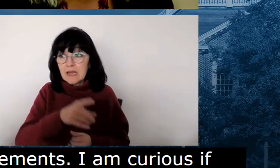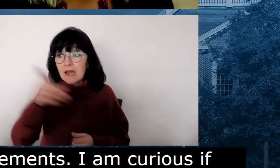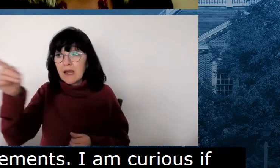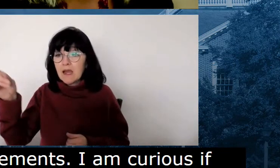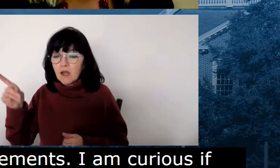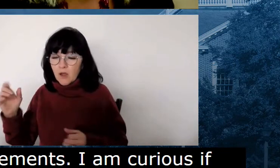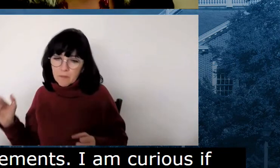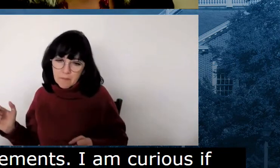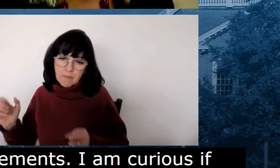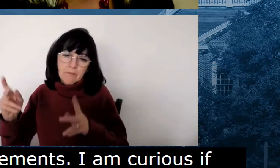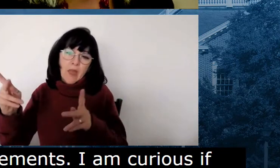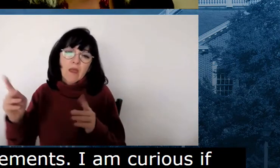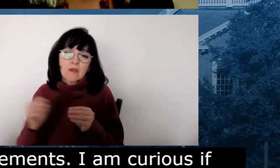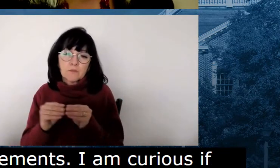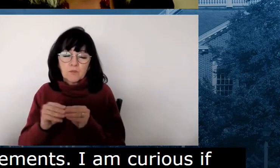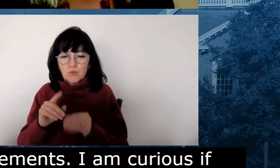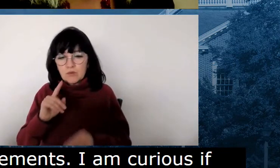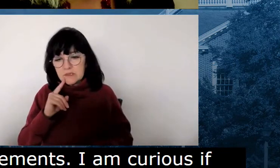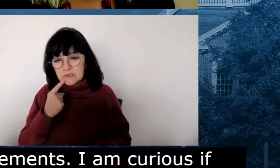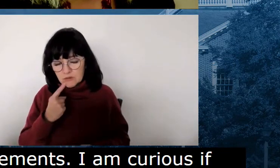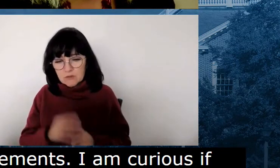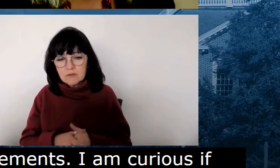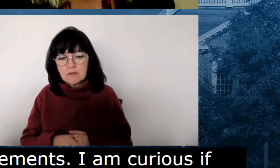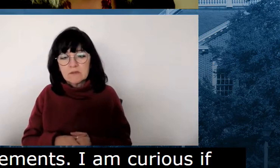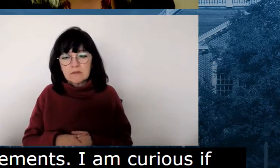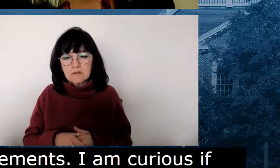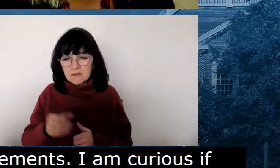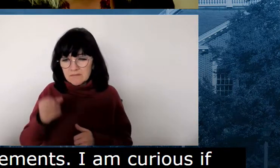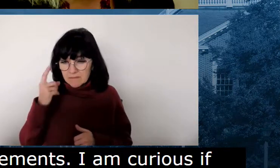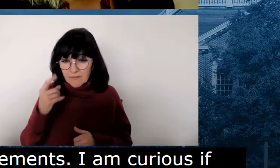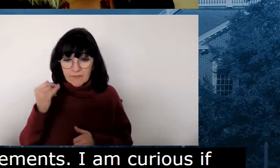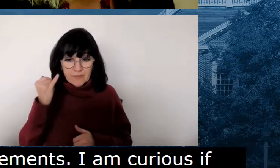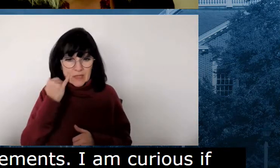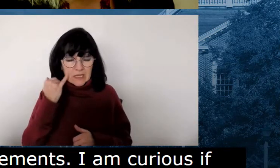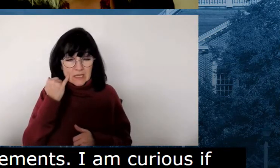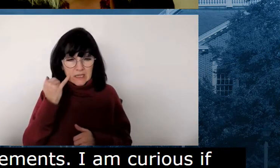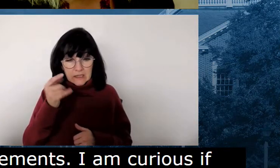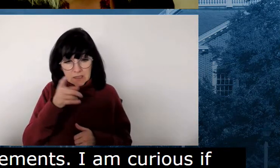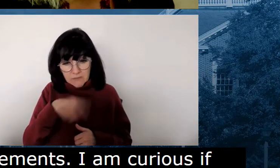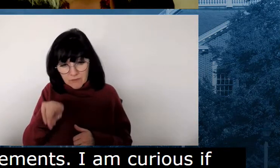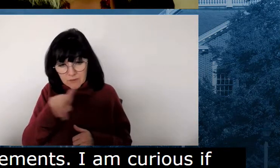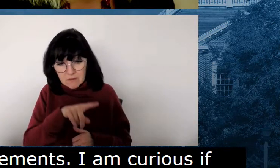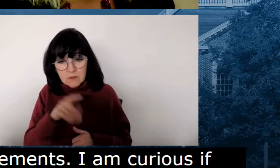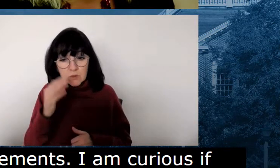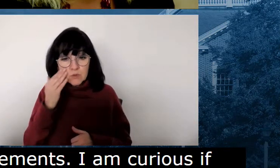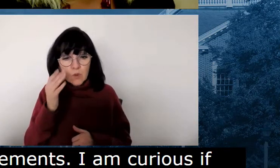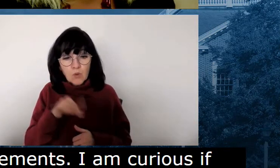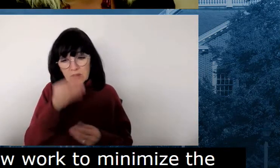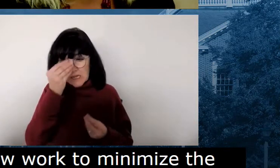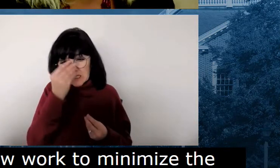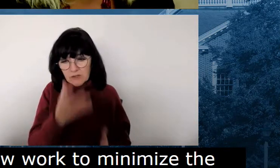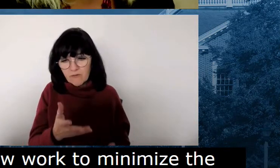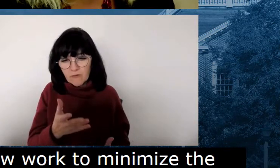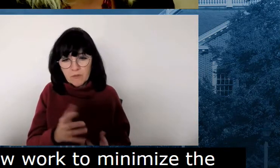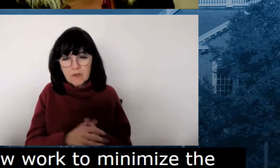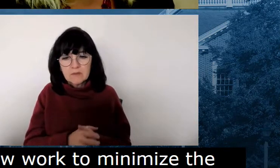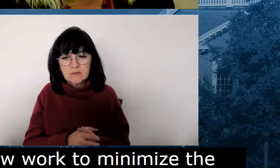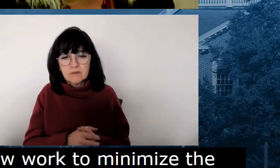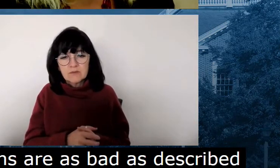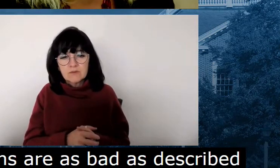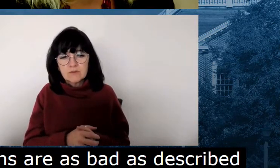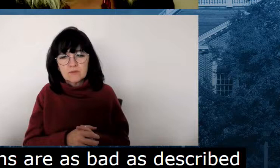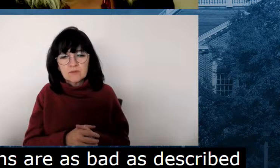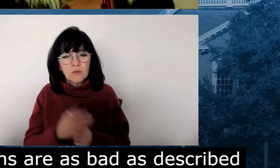of COVID-19 and the situations are as bad as you describe in the hospitals, why don't we have those measures